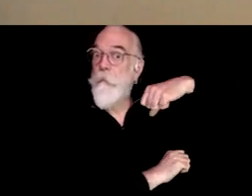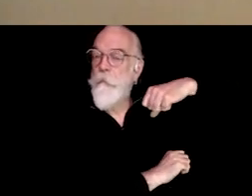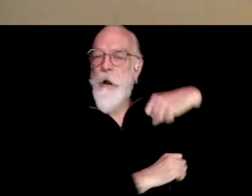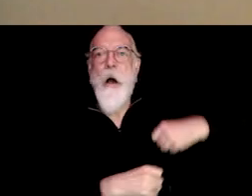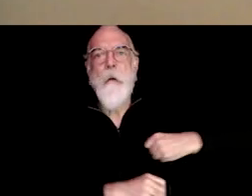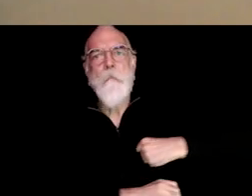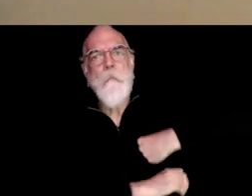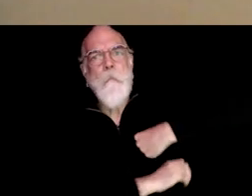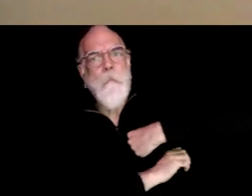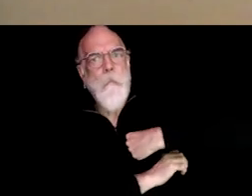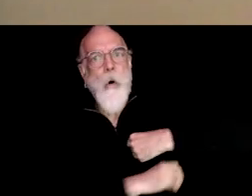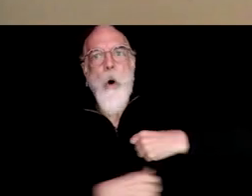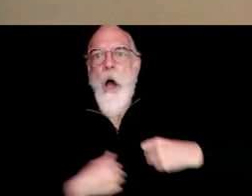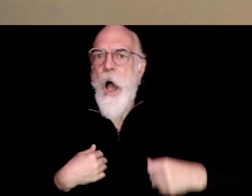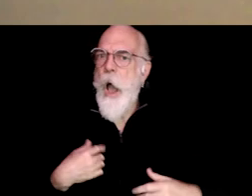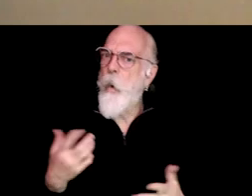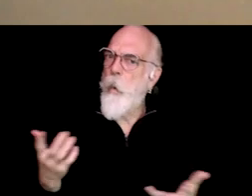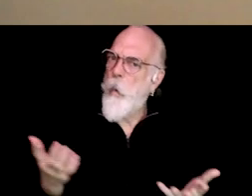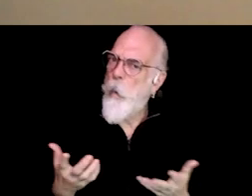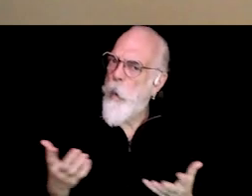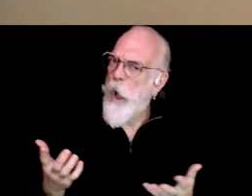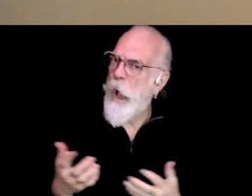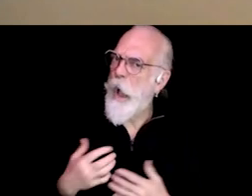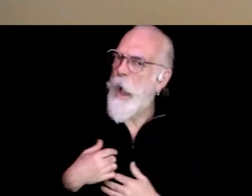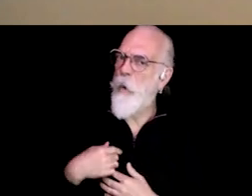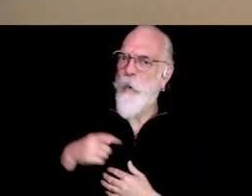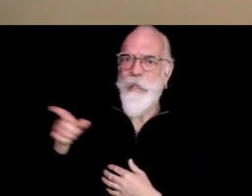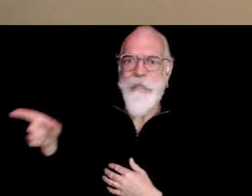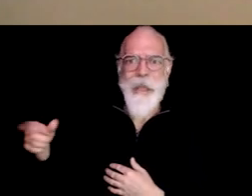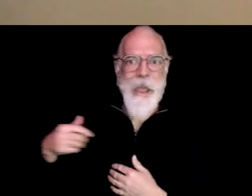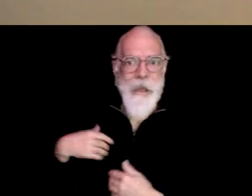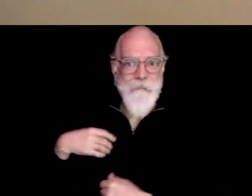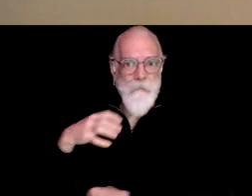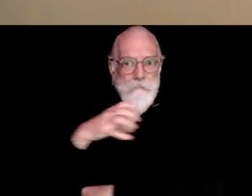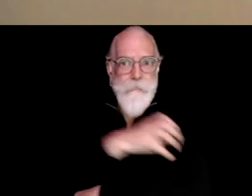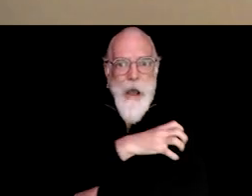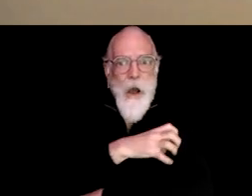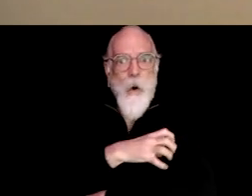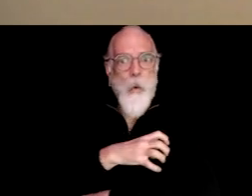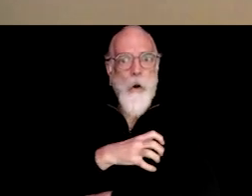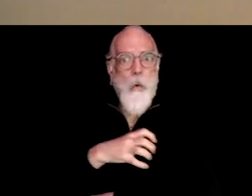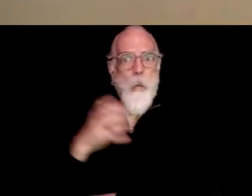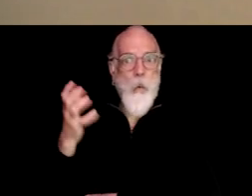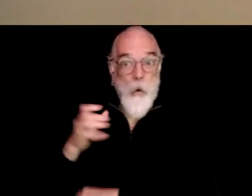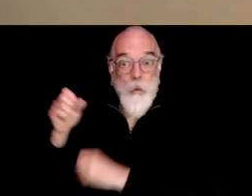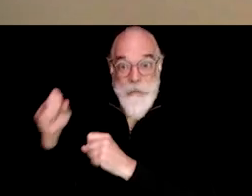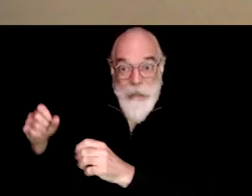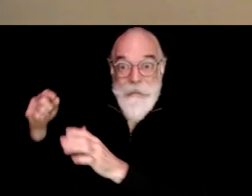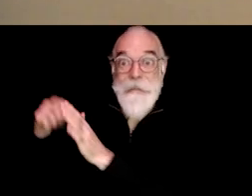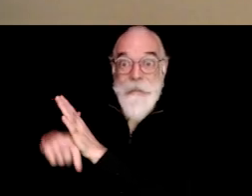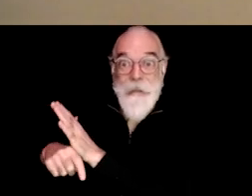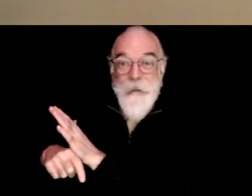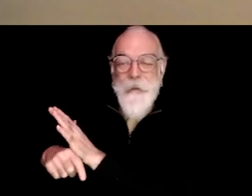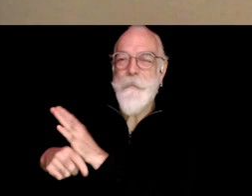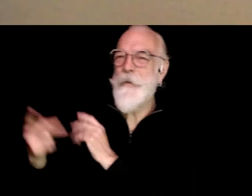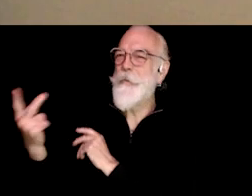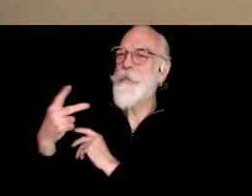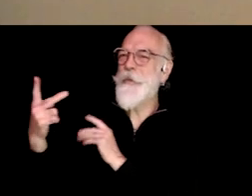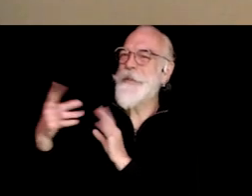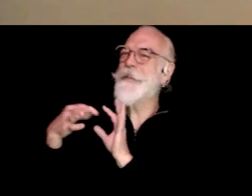power to kill, we formed a special connection. And I also called her